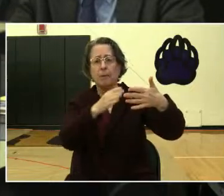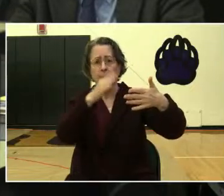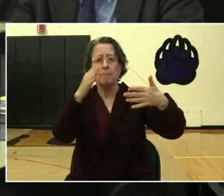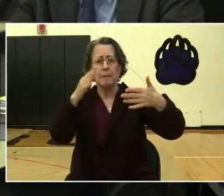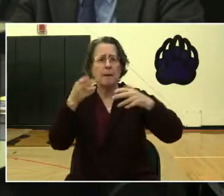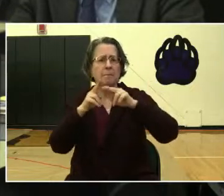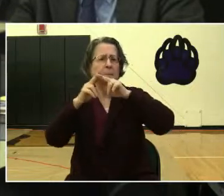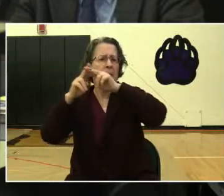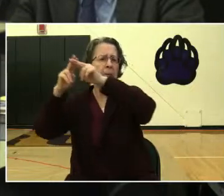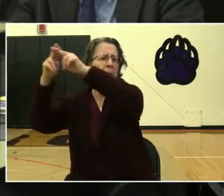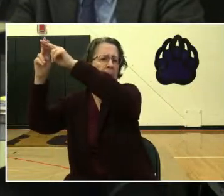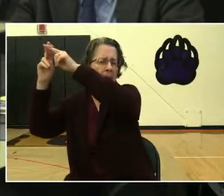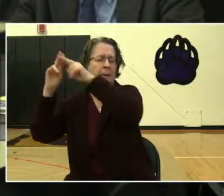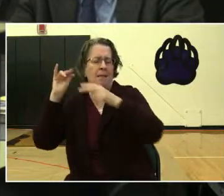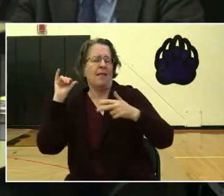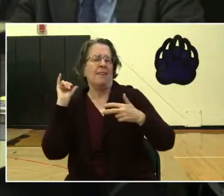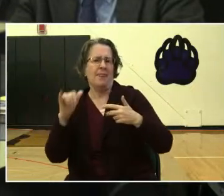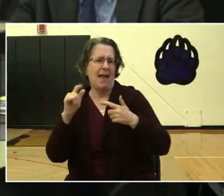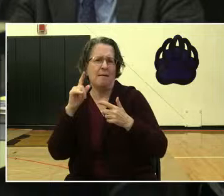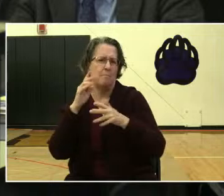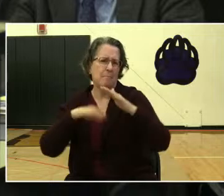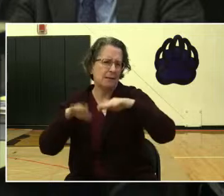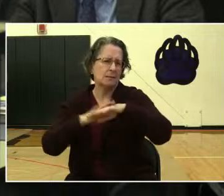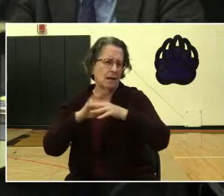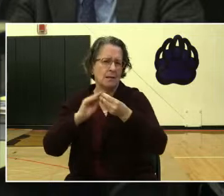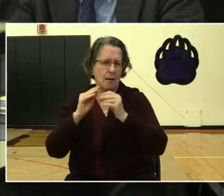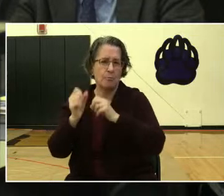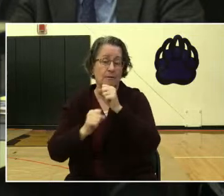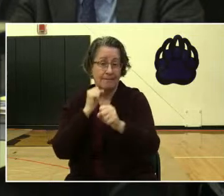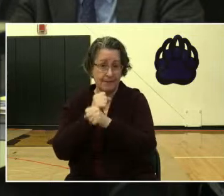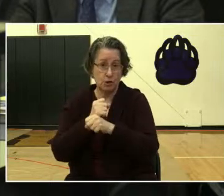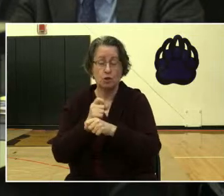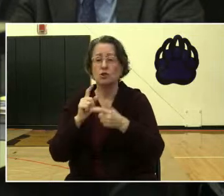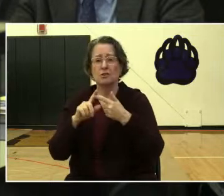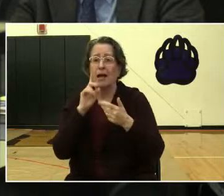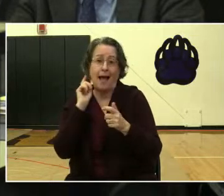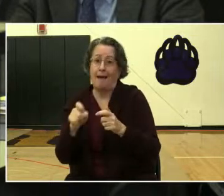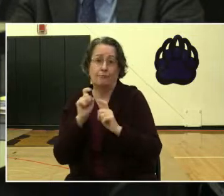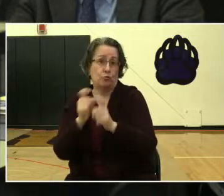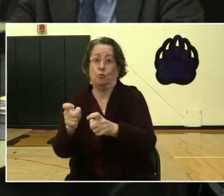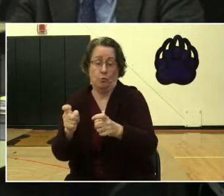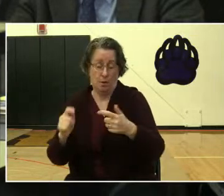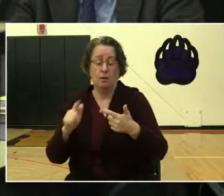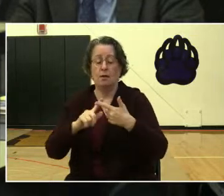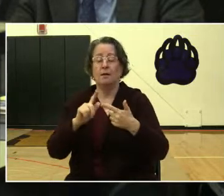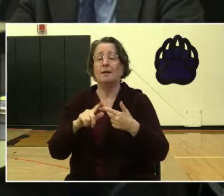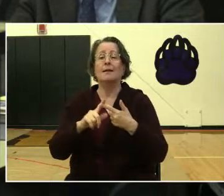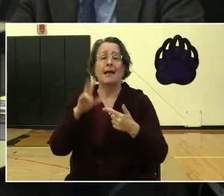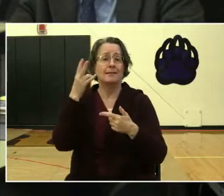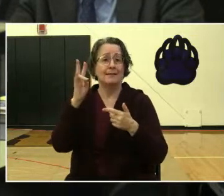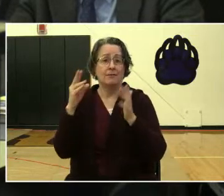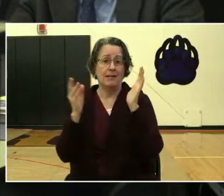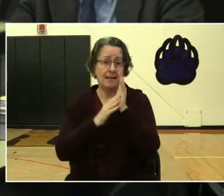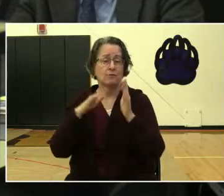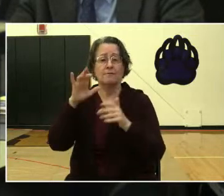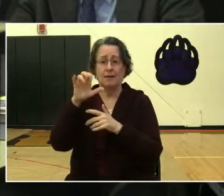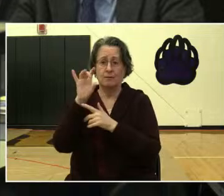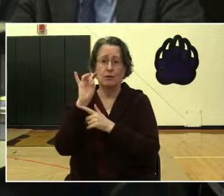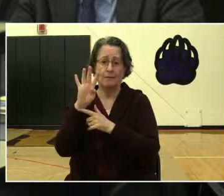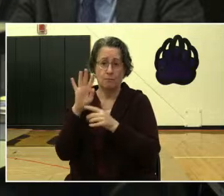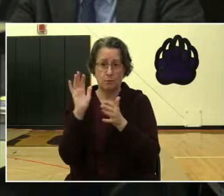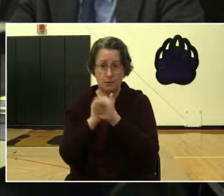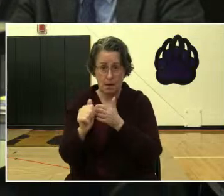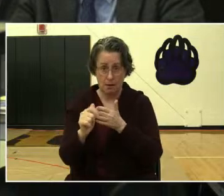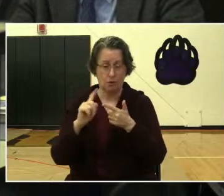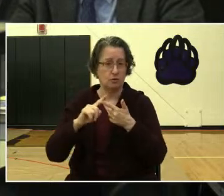for that based on their time served that is $ 17,5 184 a